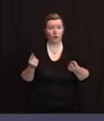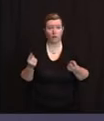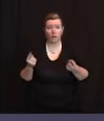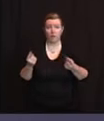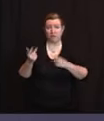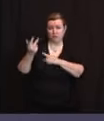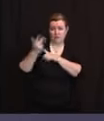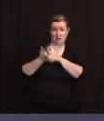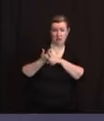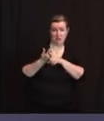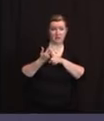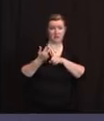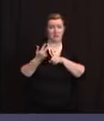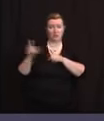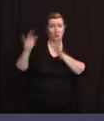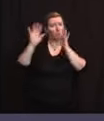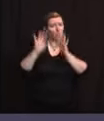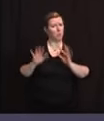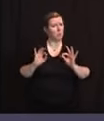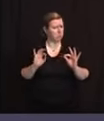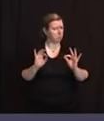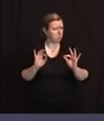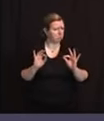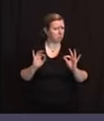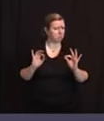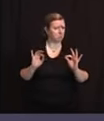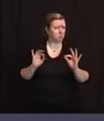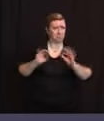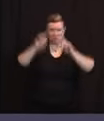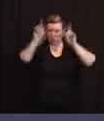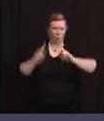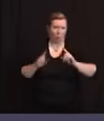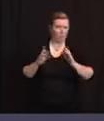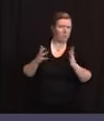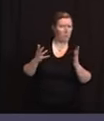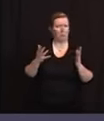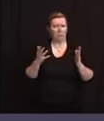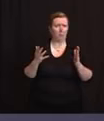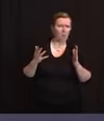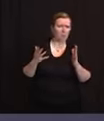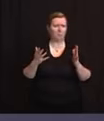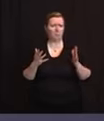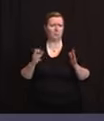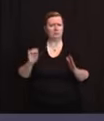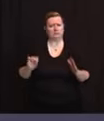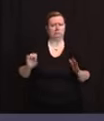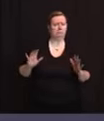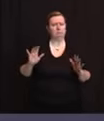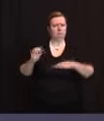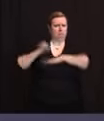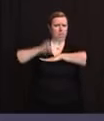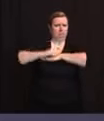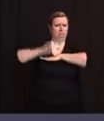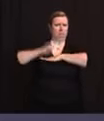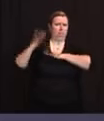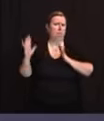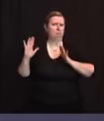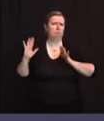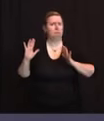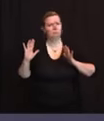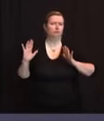and we just hope that continues. And we haven't said it explicitly. Brendan, we're going to start over here. We haven't said